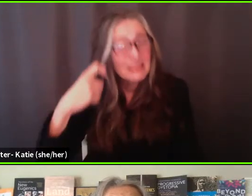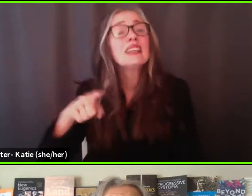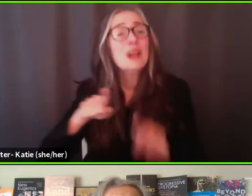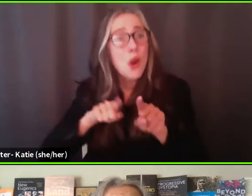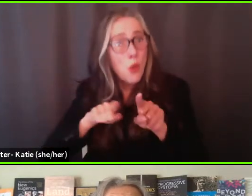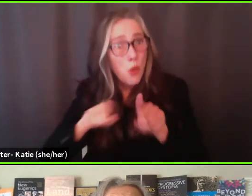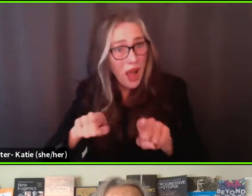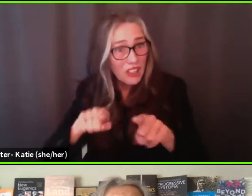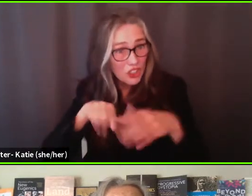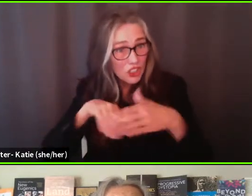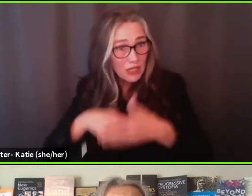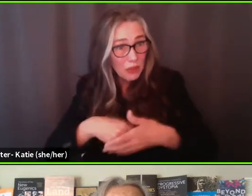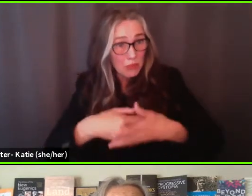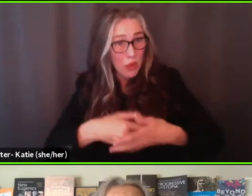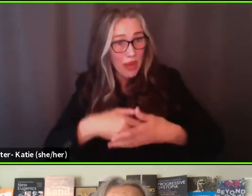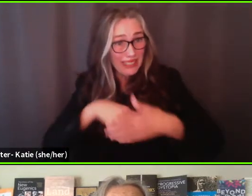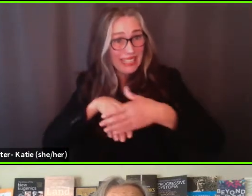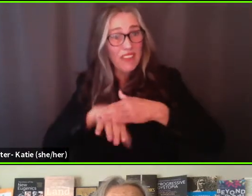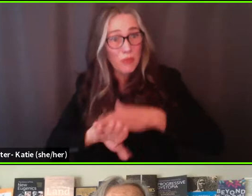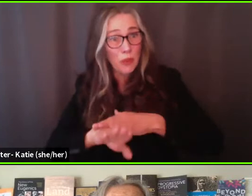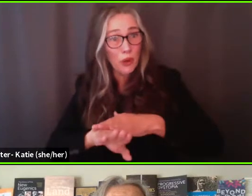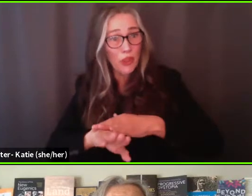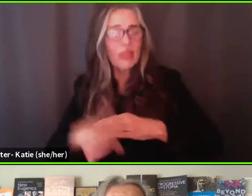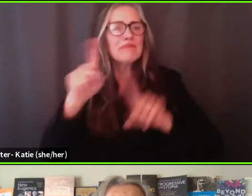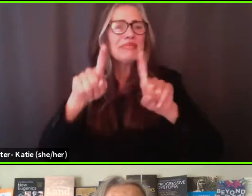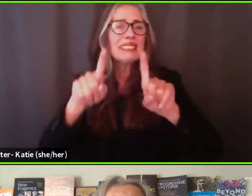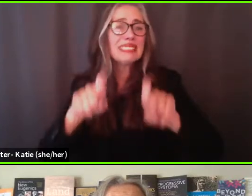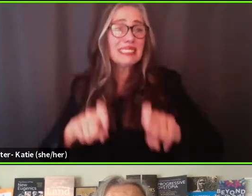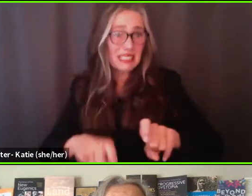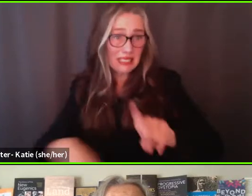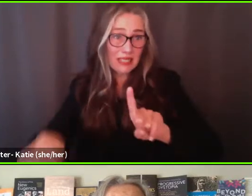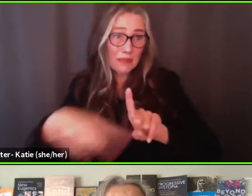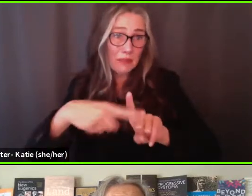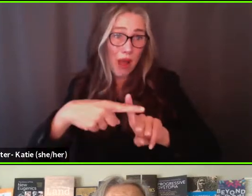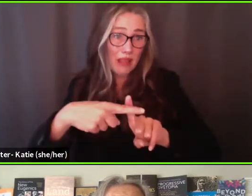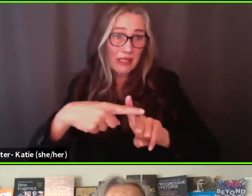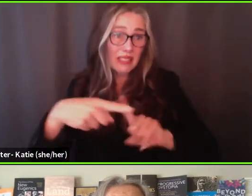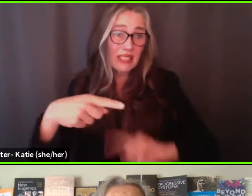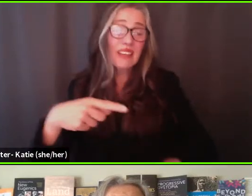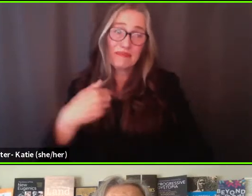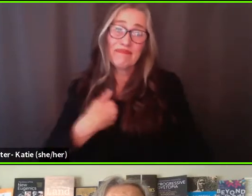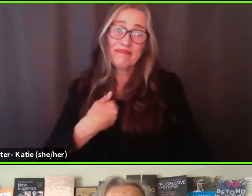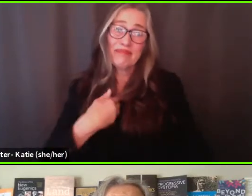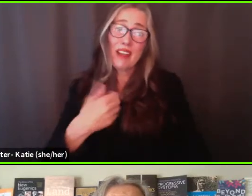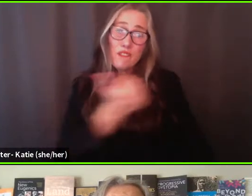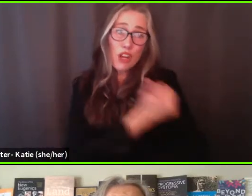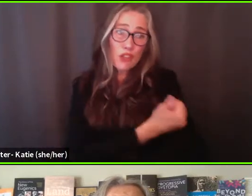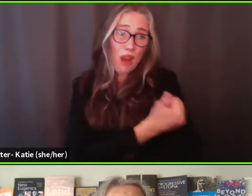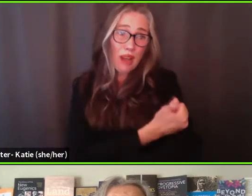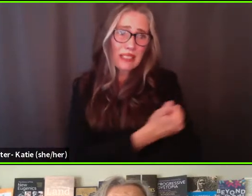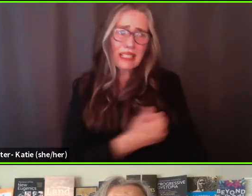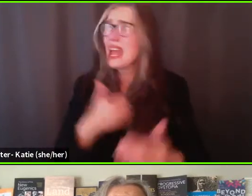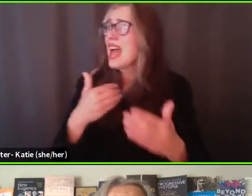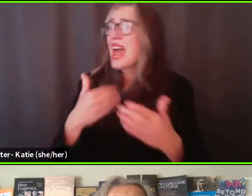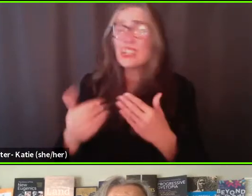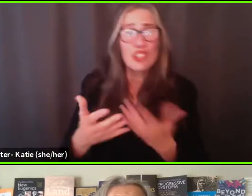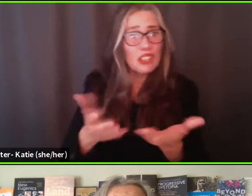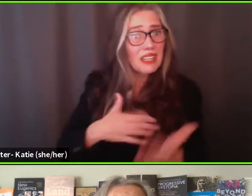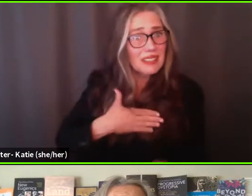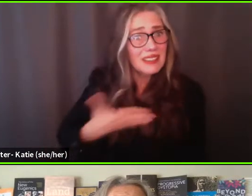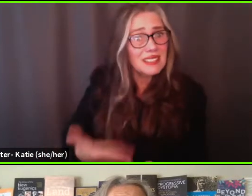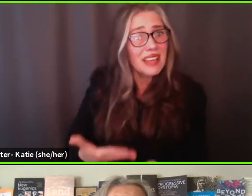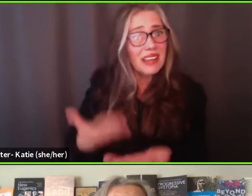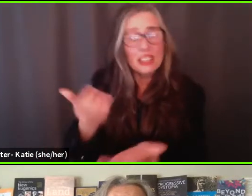birth and she was only tested because she was so adamant even at the age of 15